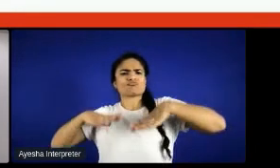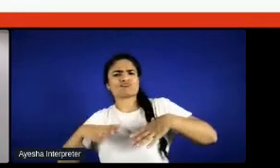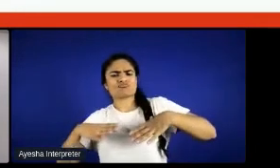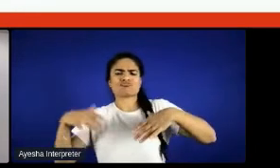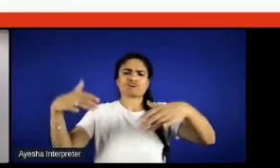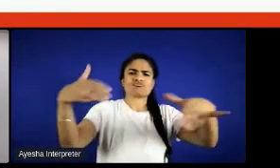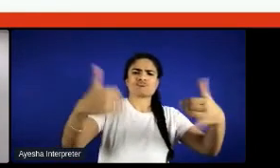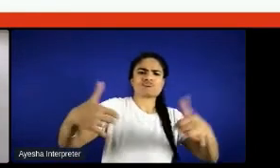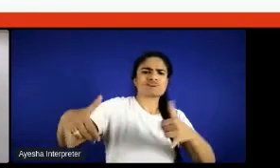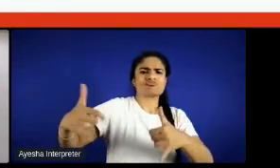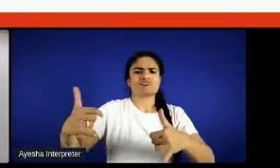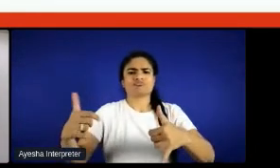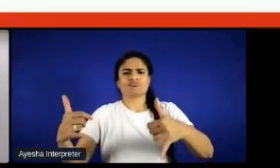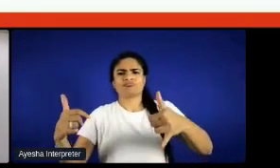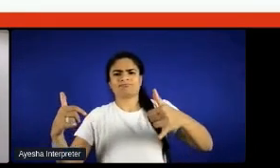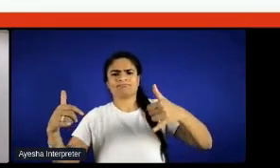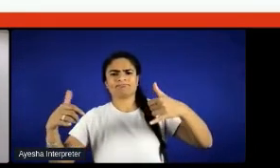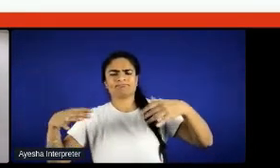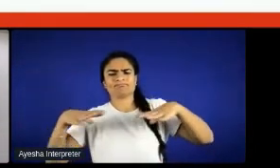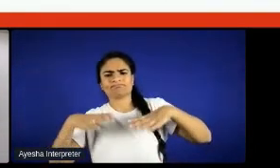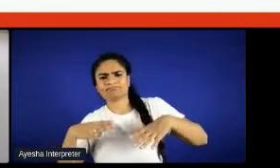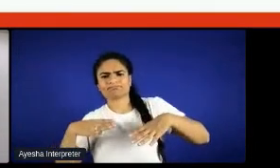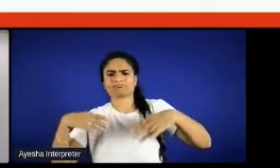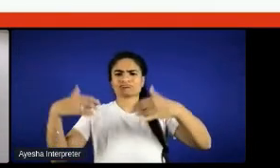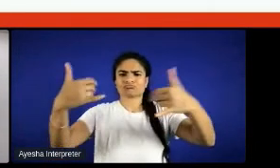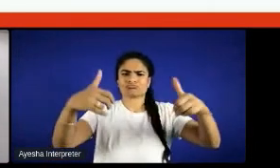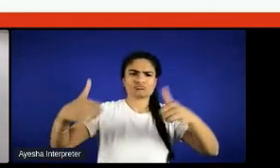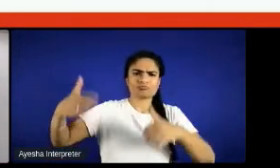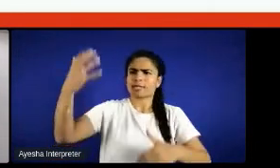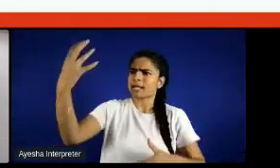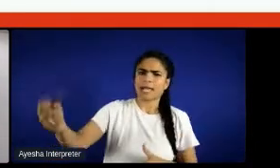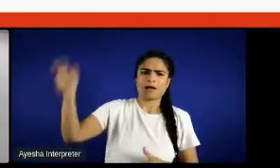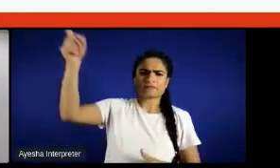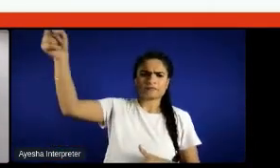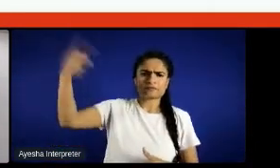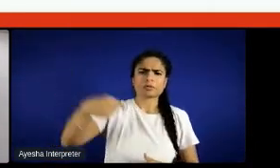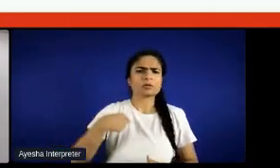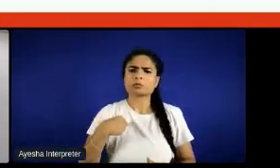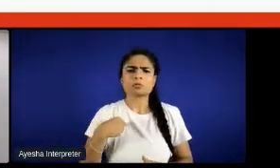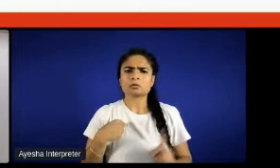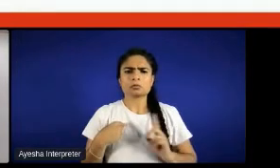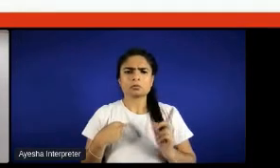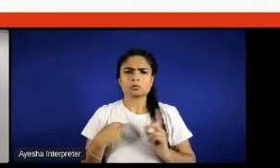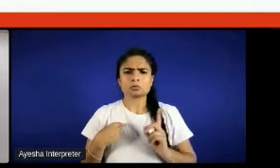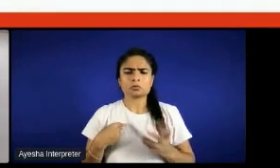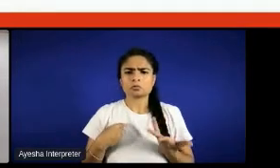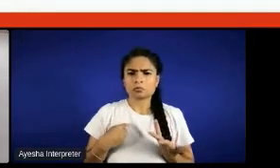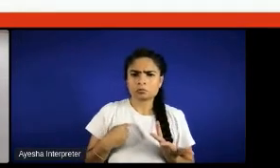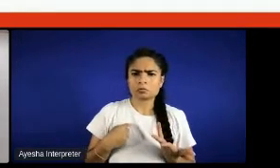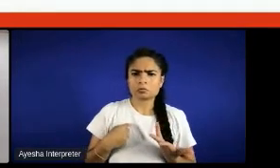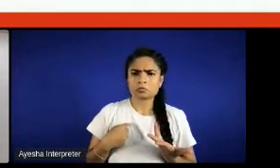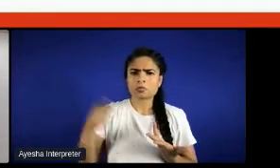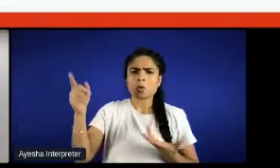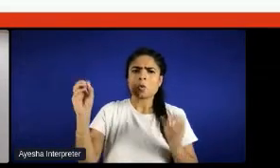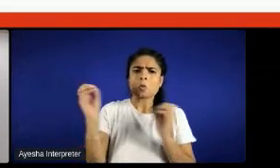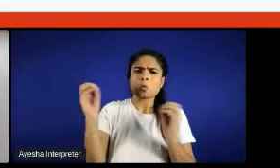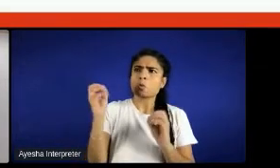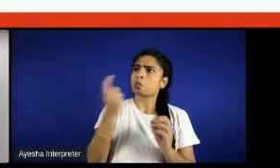recreational items that, but they were not able. They were started asking about the times of the session. They also have